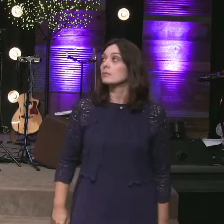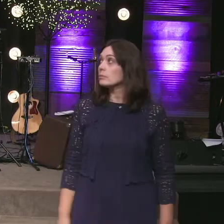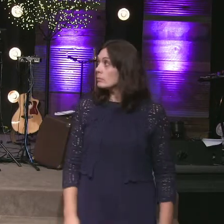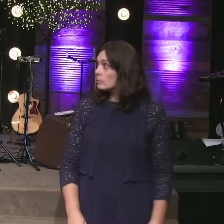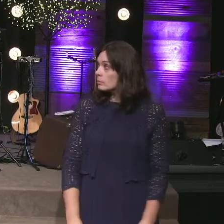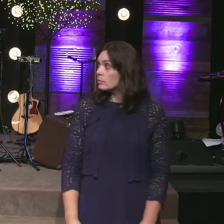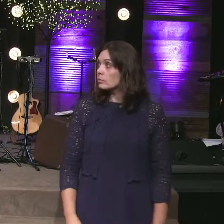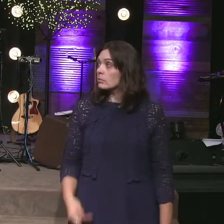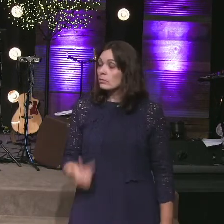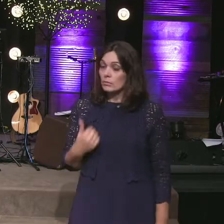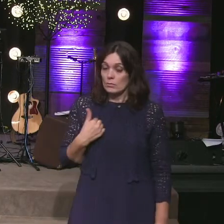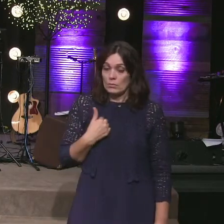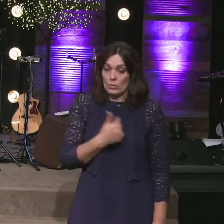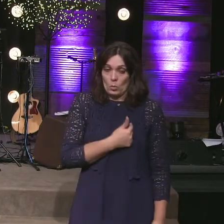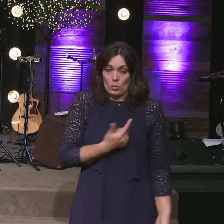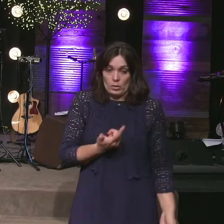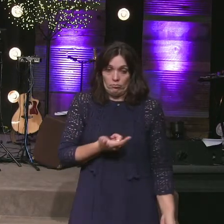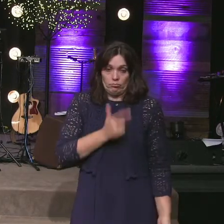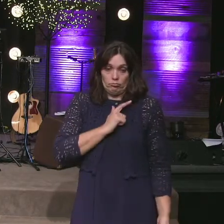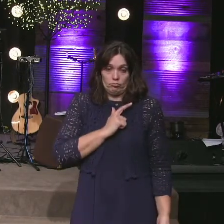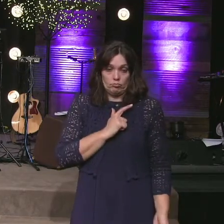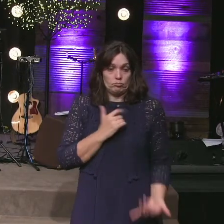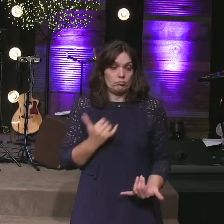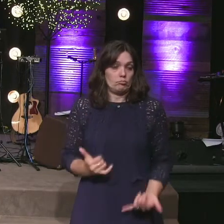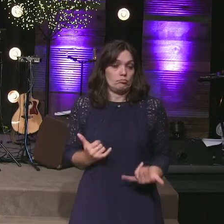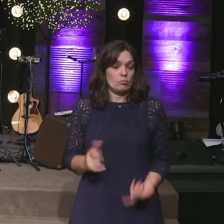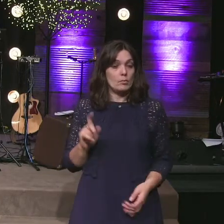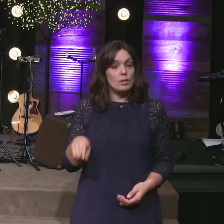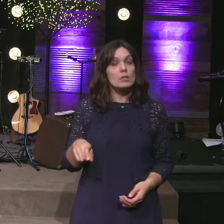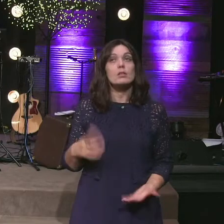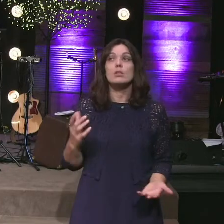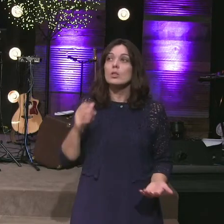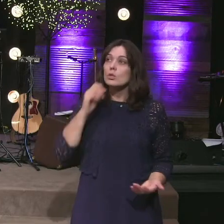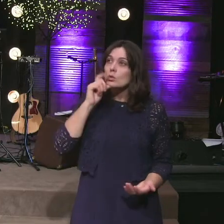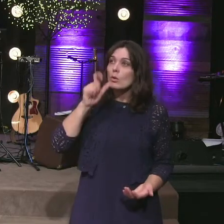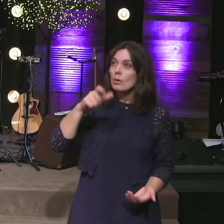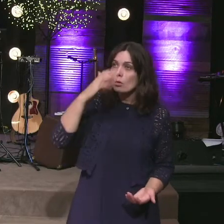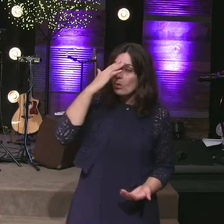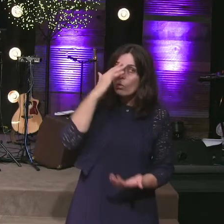We're it. And you know what? You don't have to know everything.